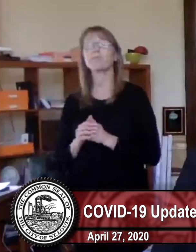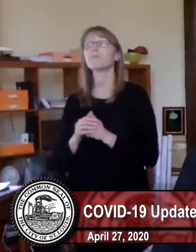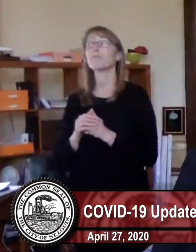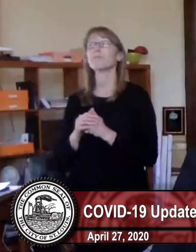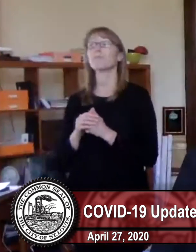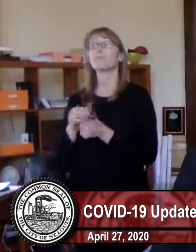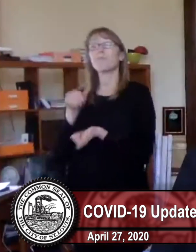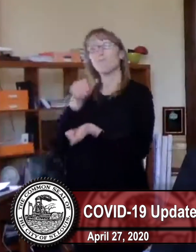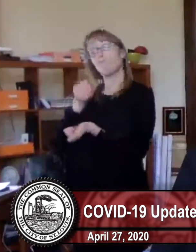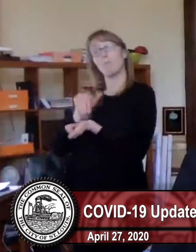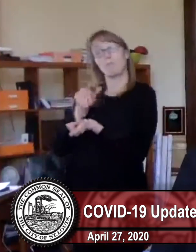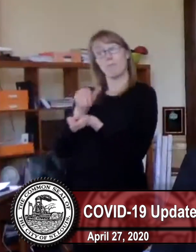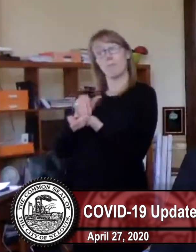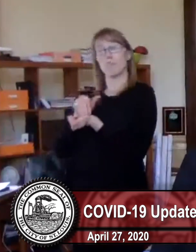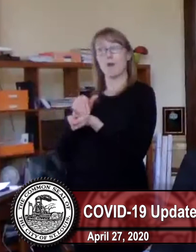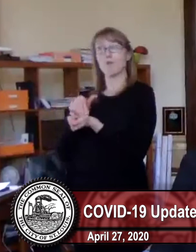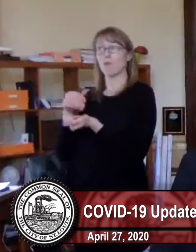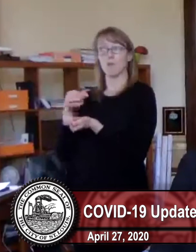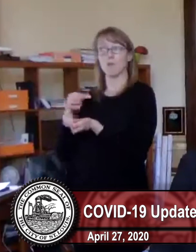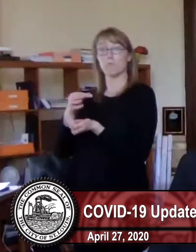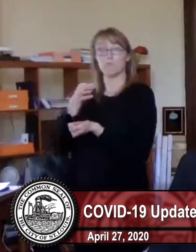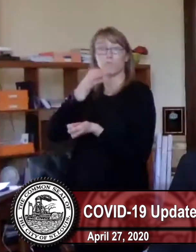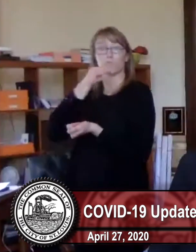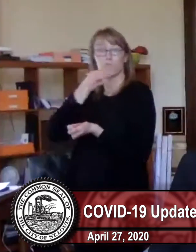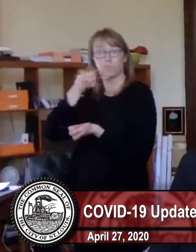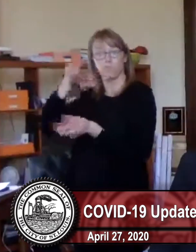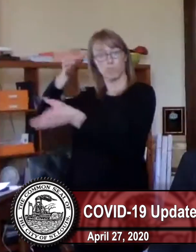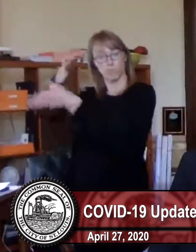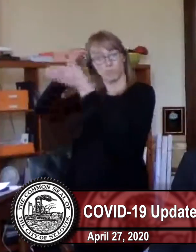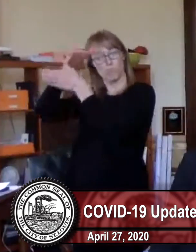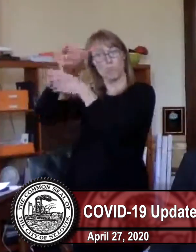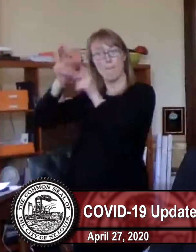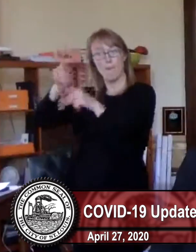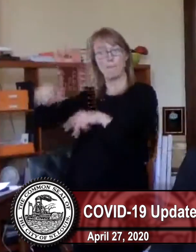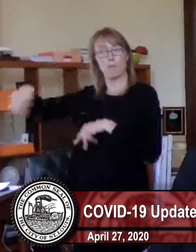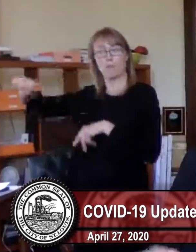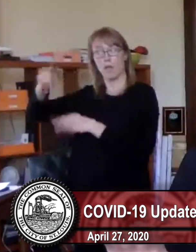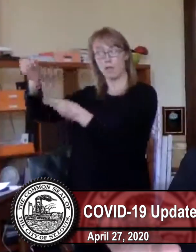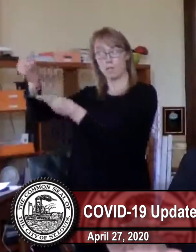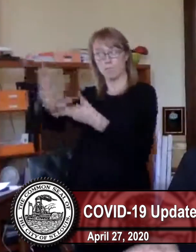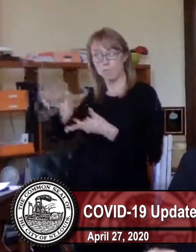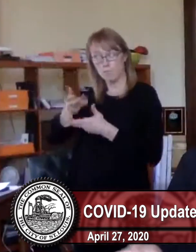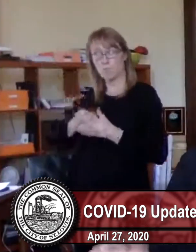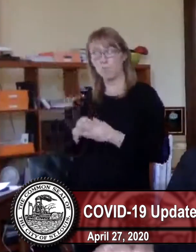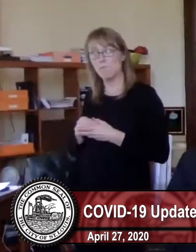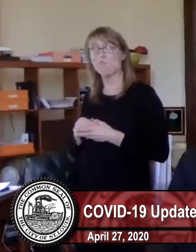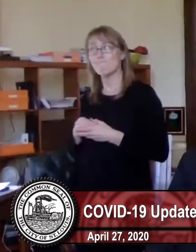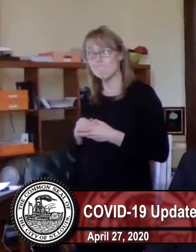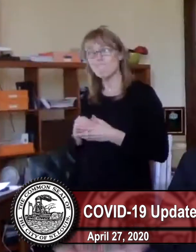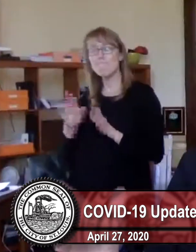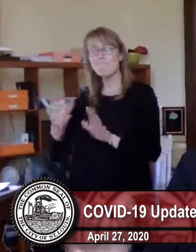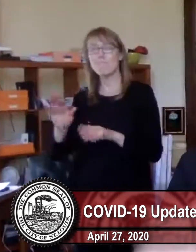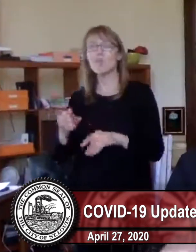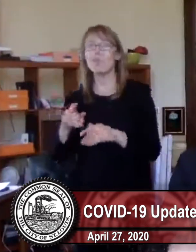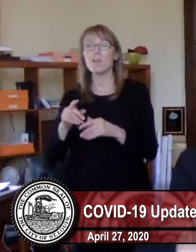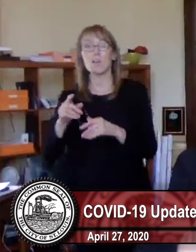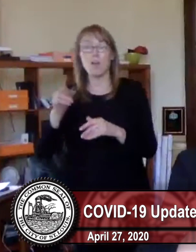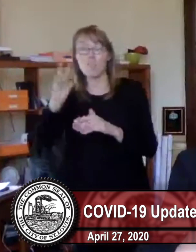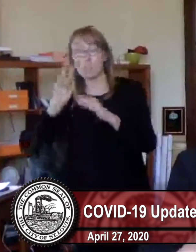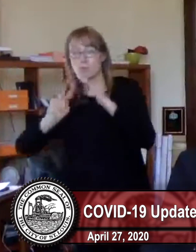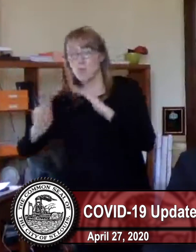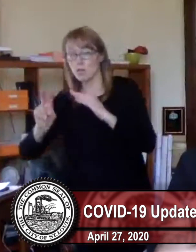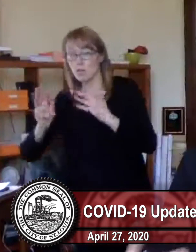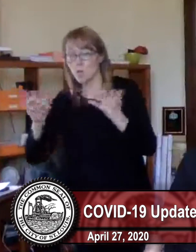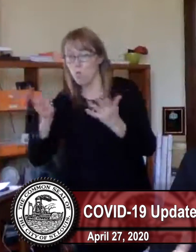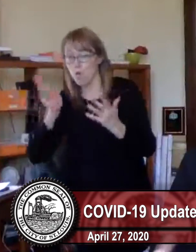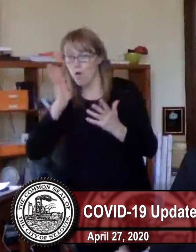up the economy a bit or open up the businesses a bit, we will probably see a spike, a run up in the